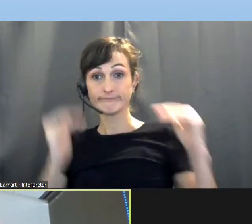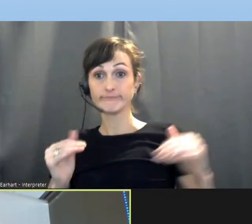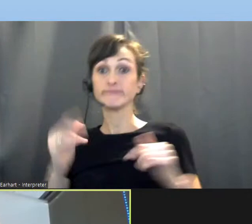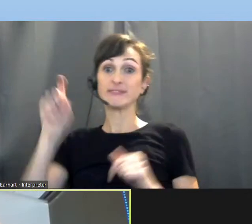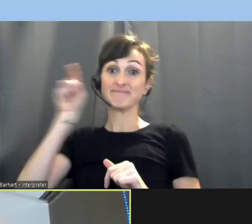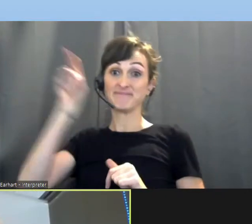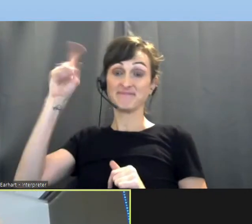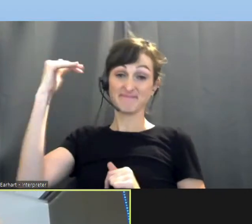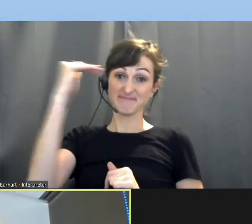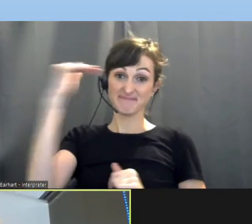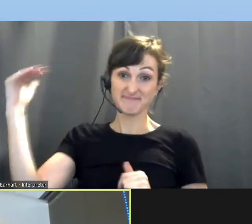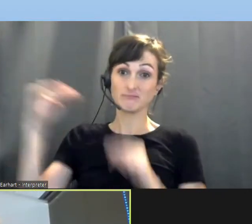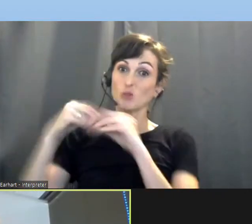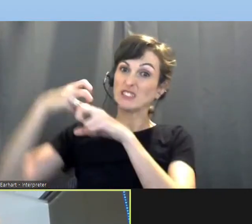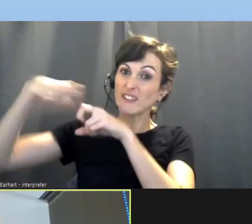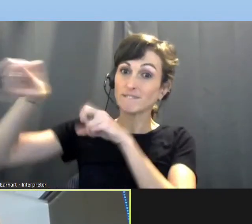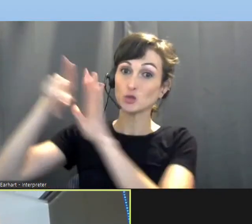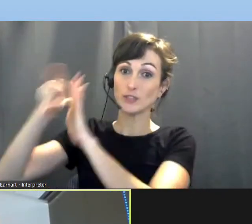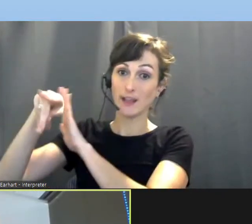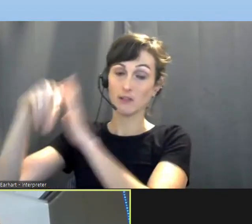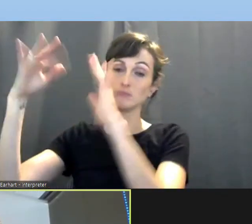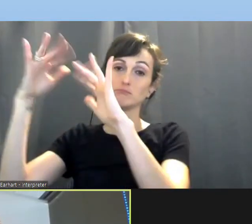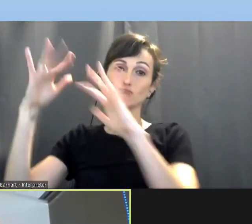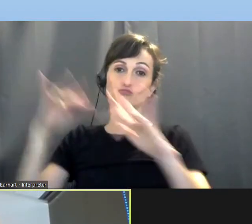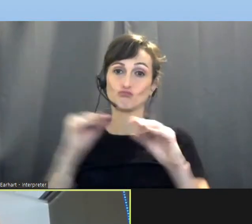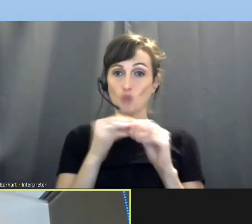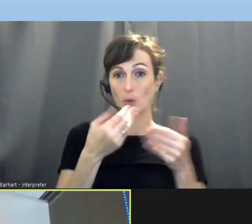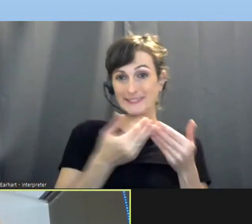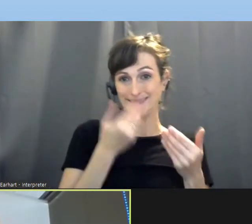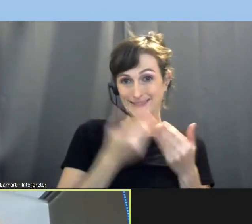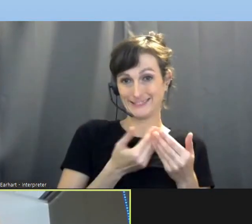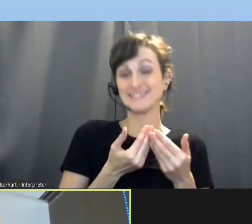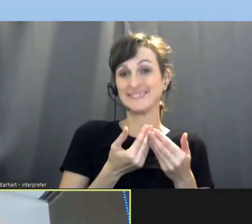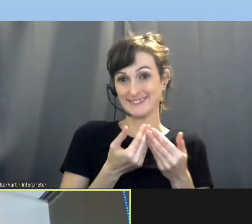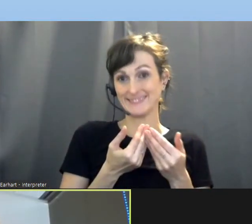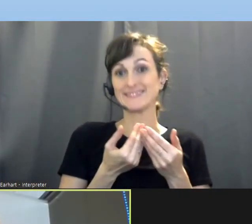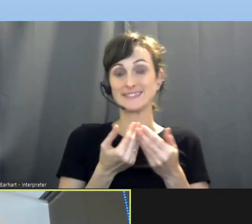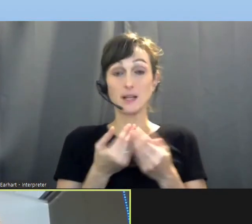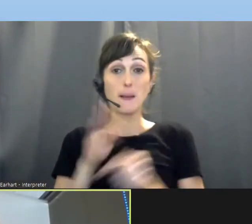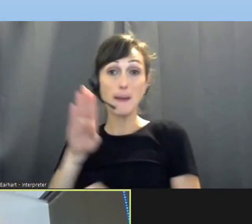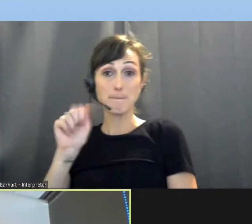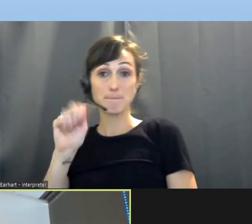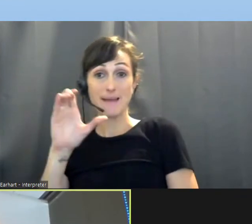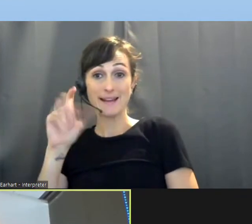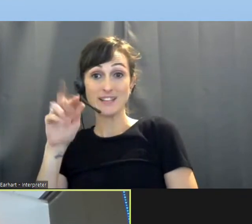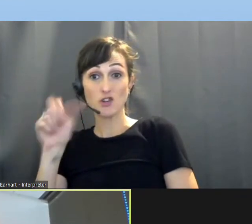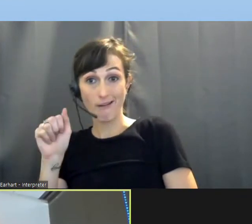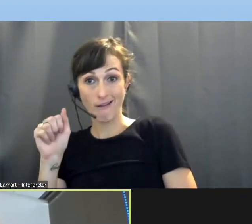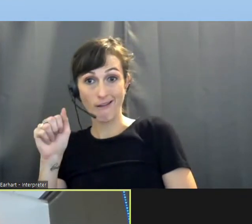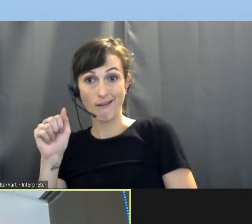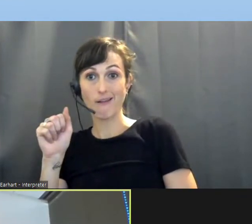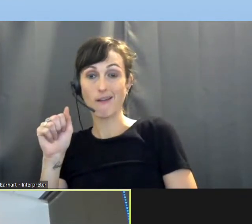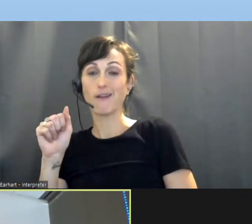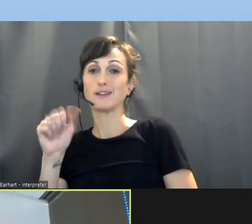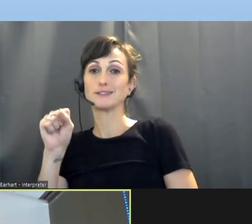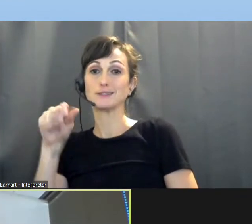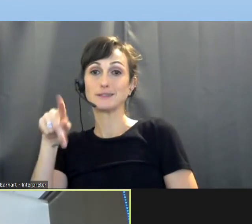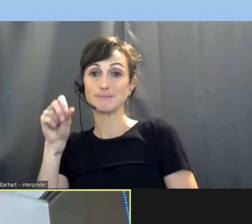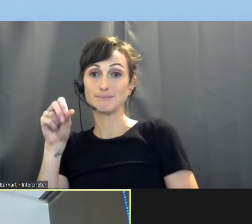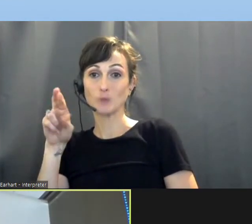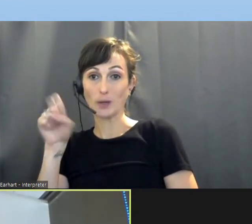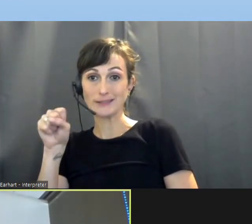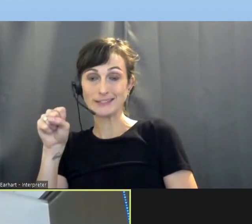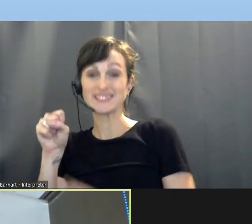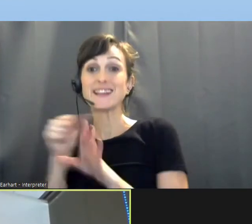what's easier to kill. And the spores, the myobacterias, the non-envelope viruses, and then